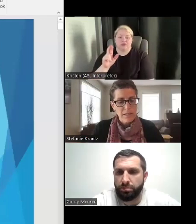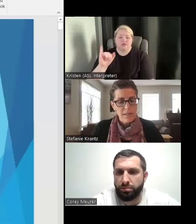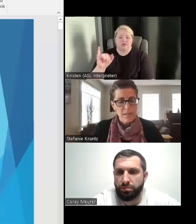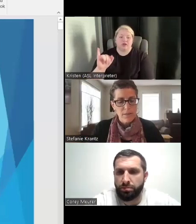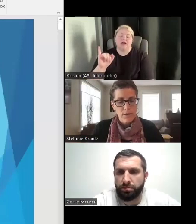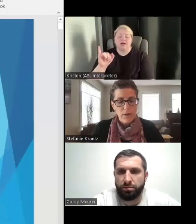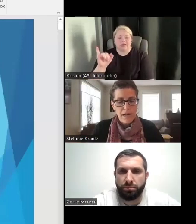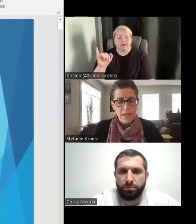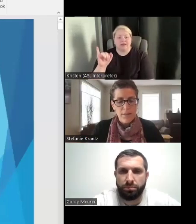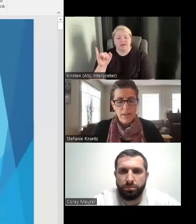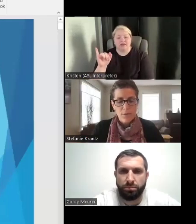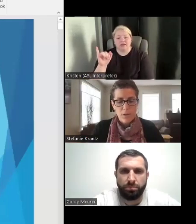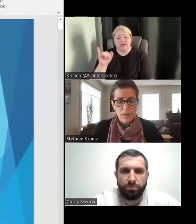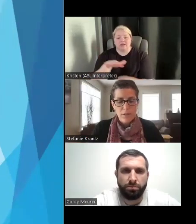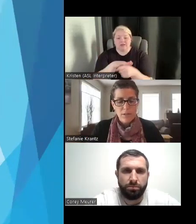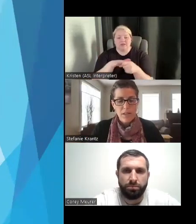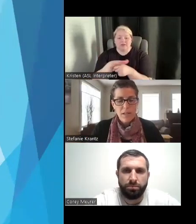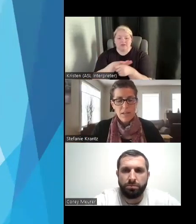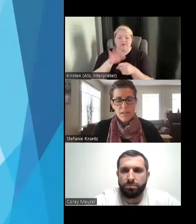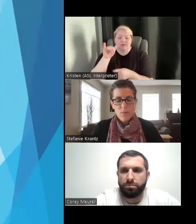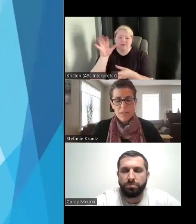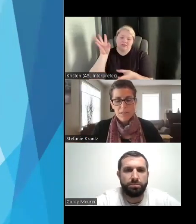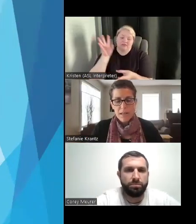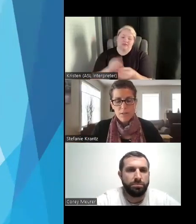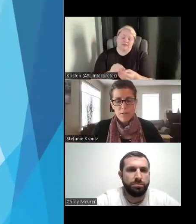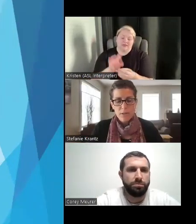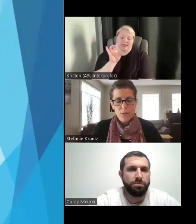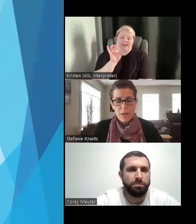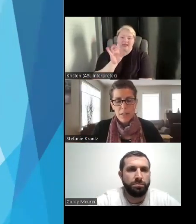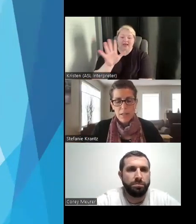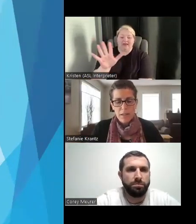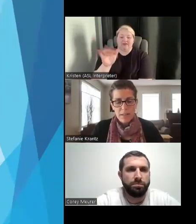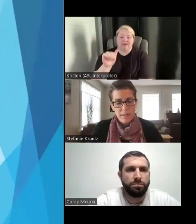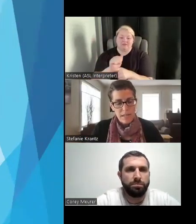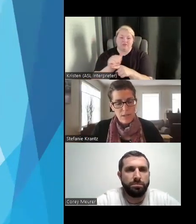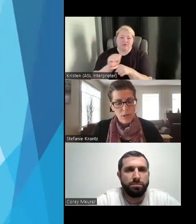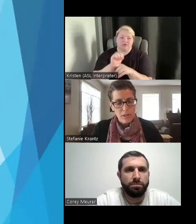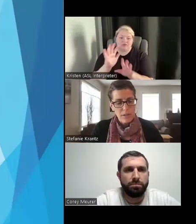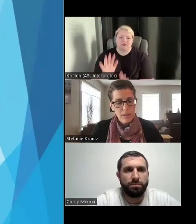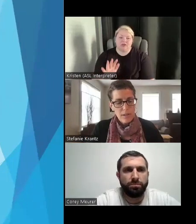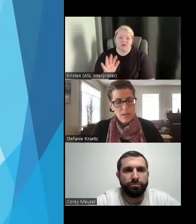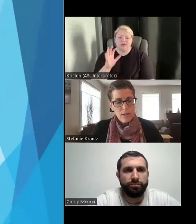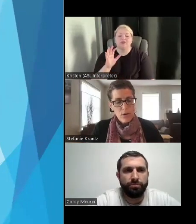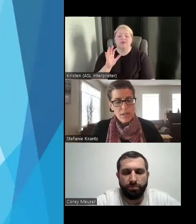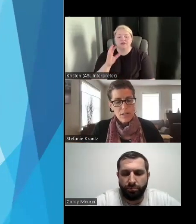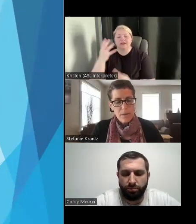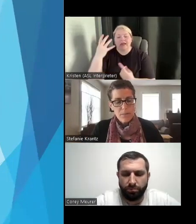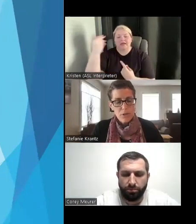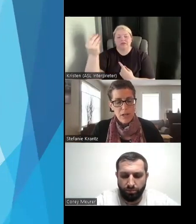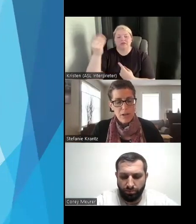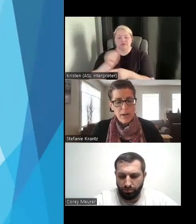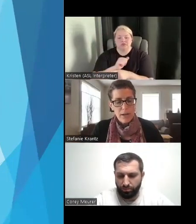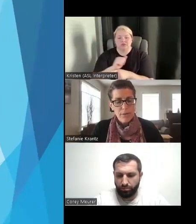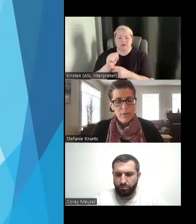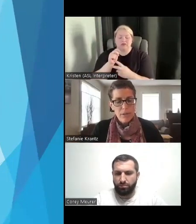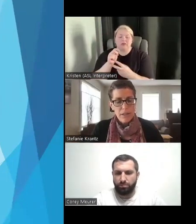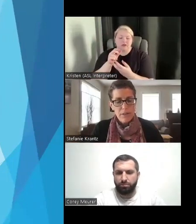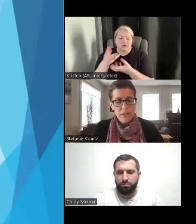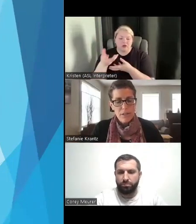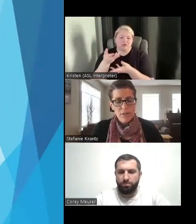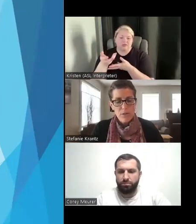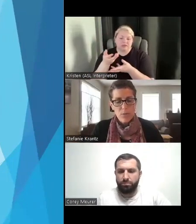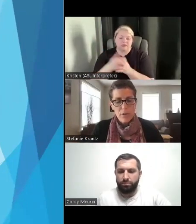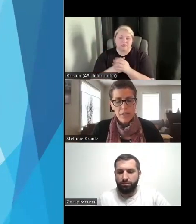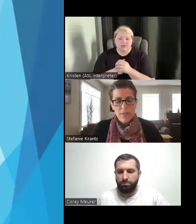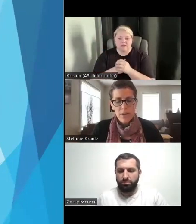currently consist of over 85 trainers, as well as external training and consultation. Corey has been with JRI for over